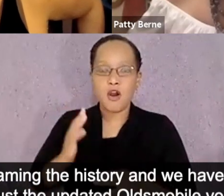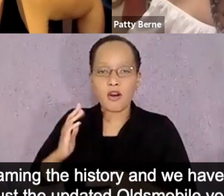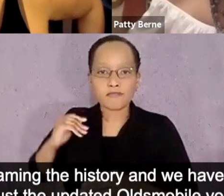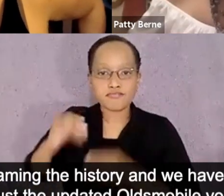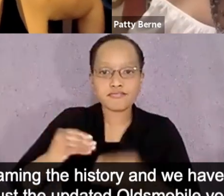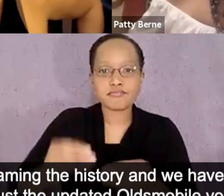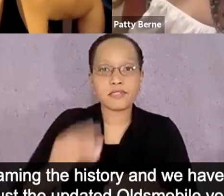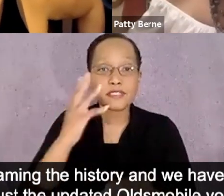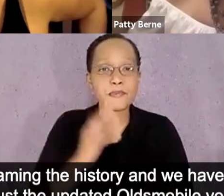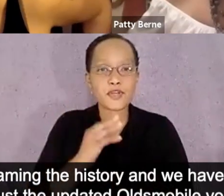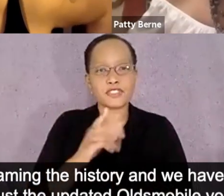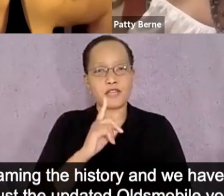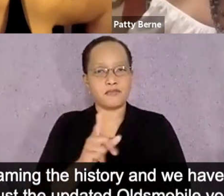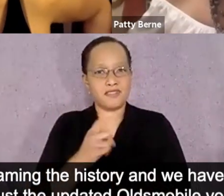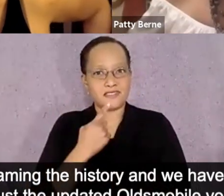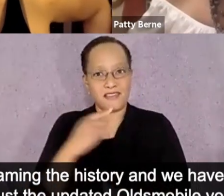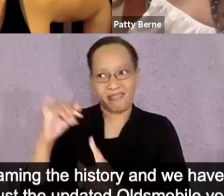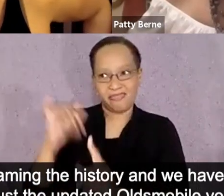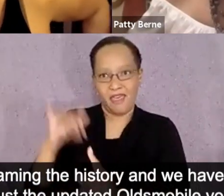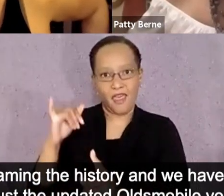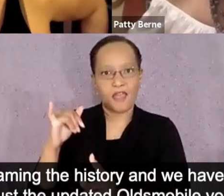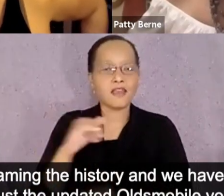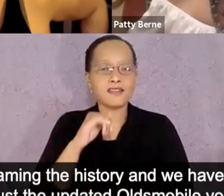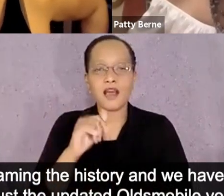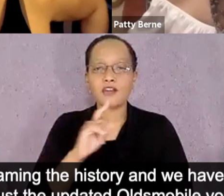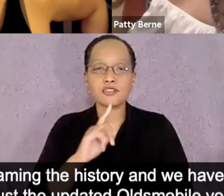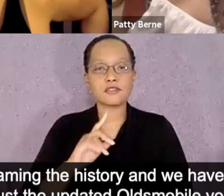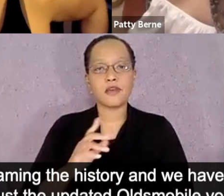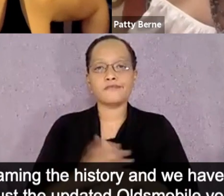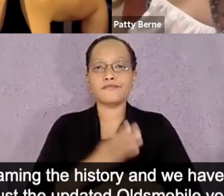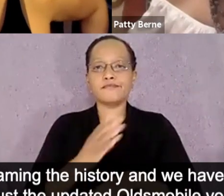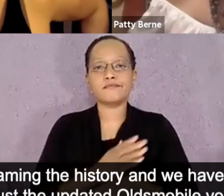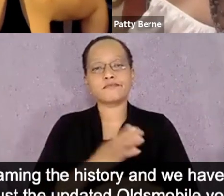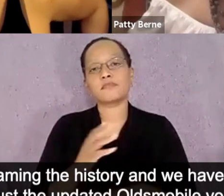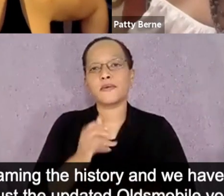is. It's not just the updated Oldsmobile. It's a completely